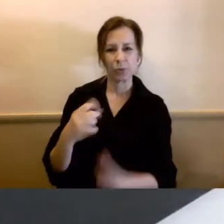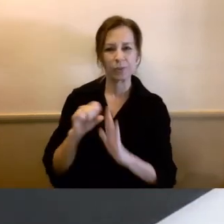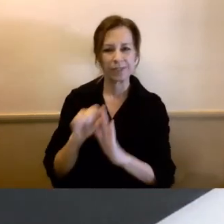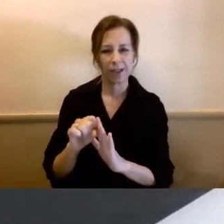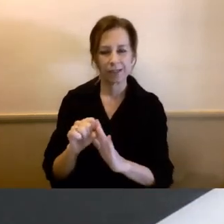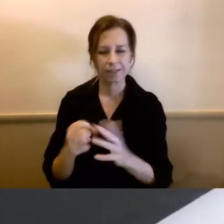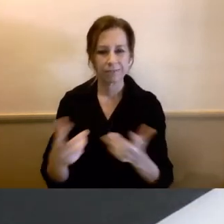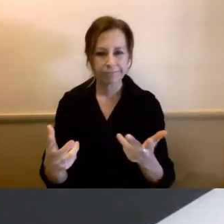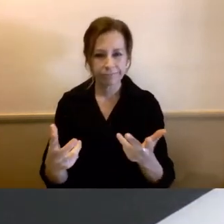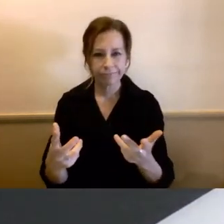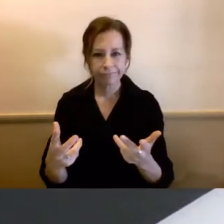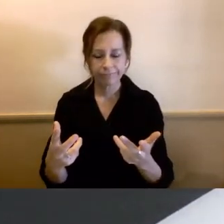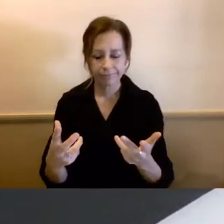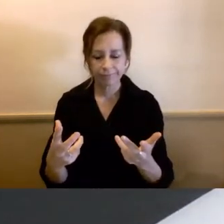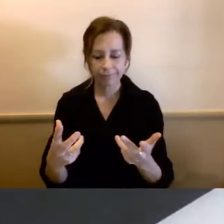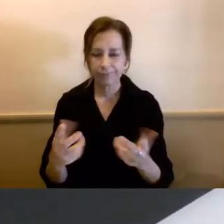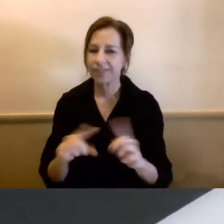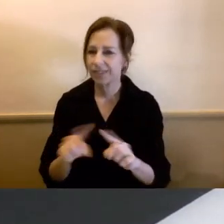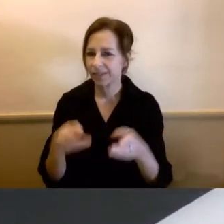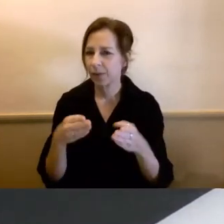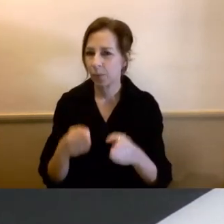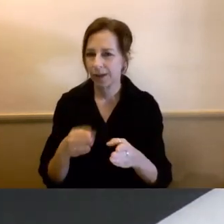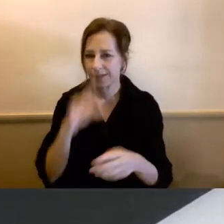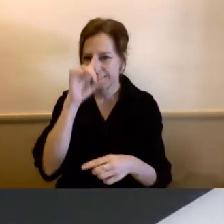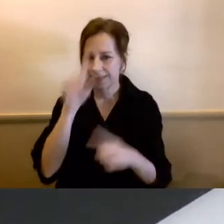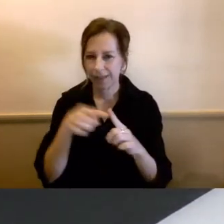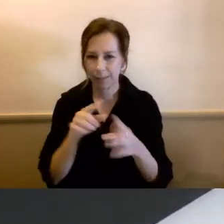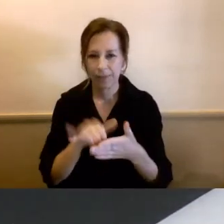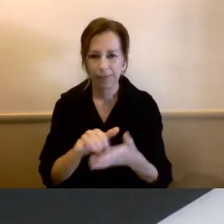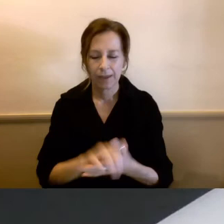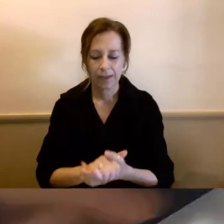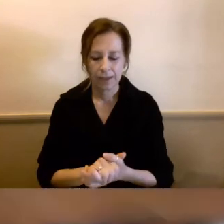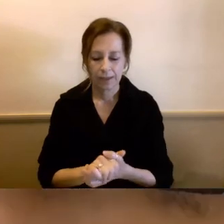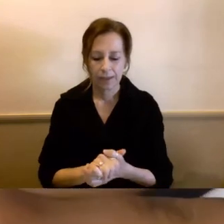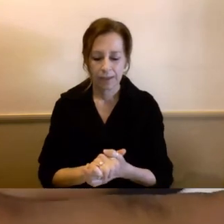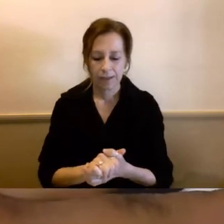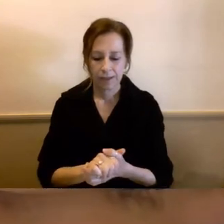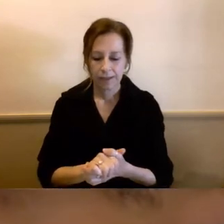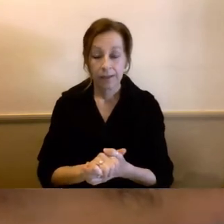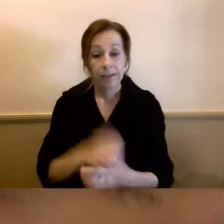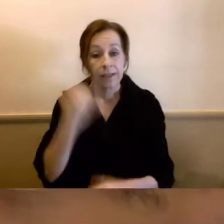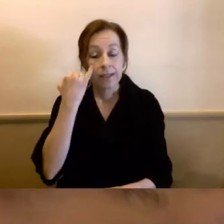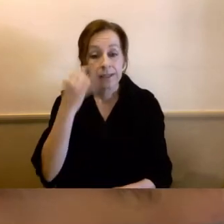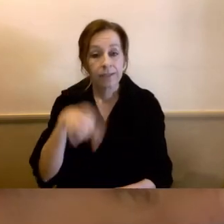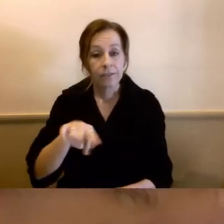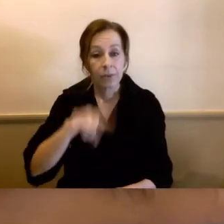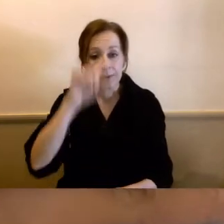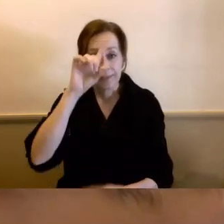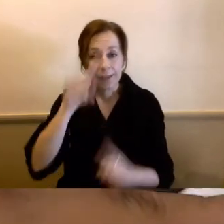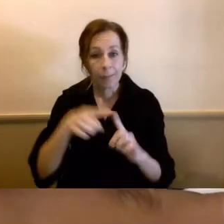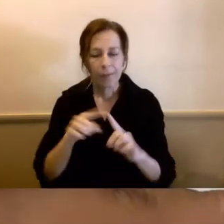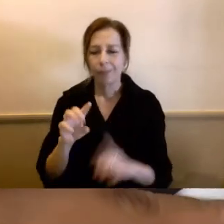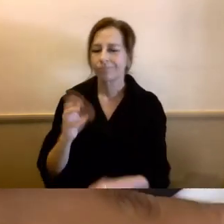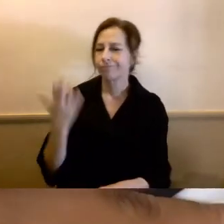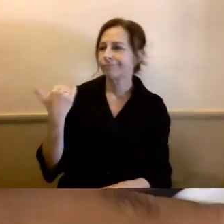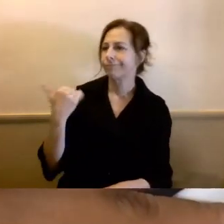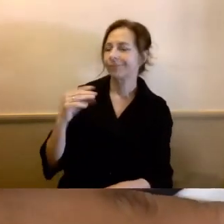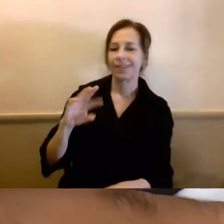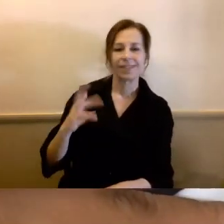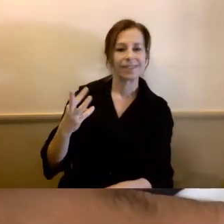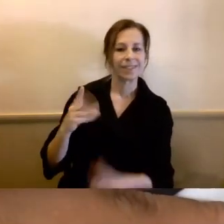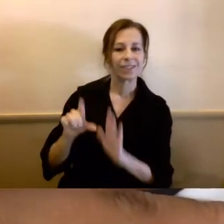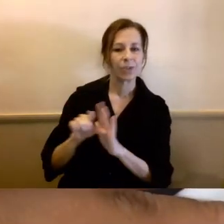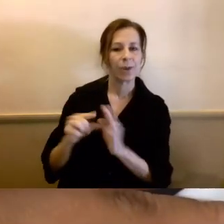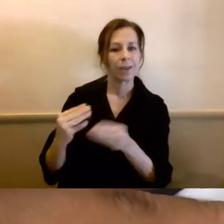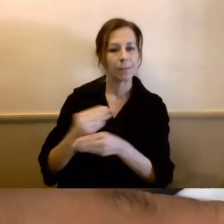signs. Well, there are different ways you can think about it, but if you think back in 6th grade